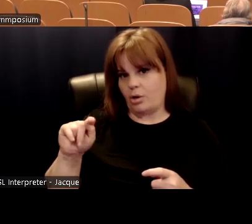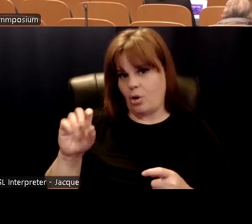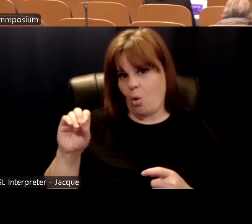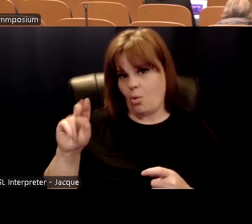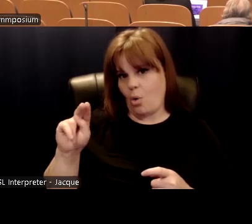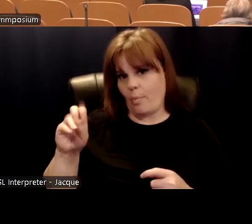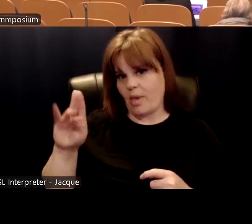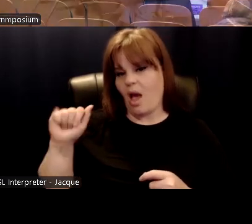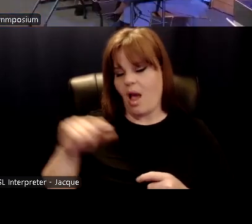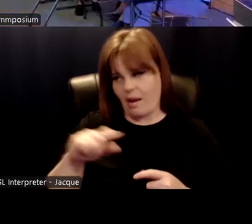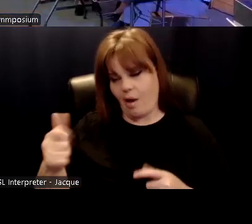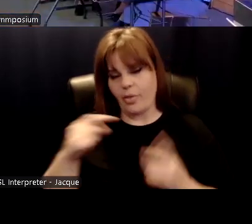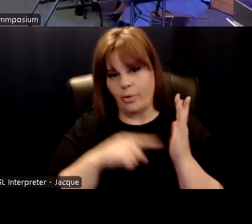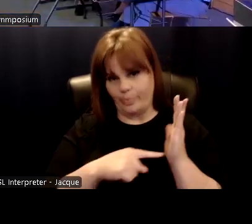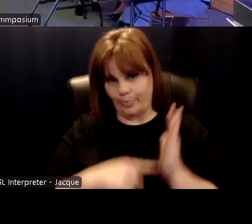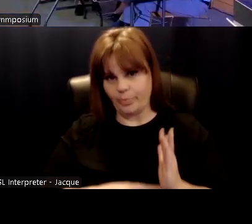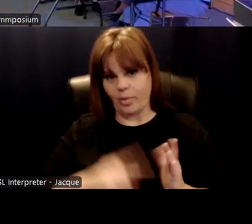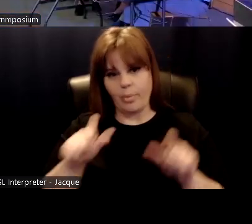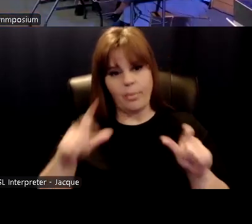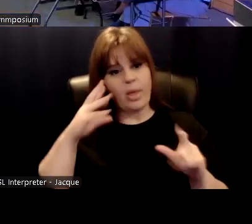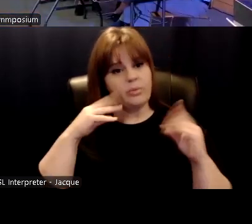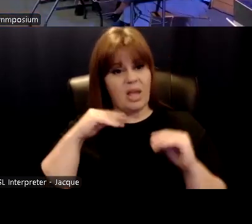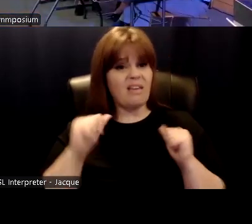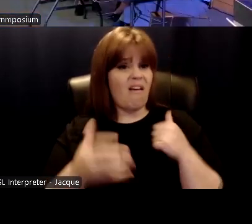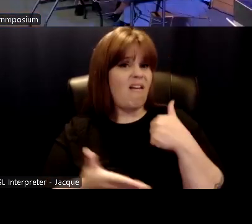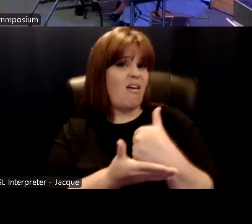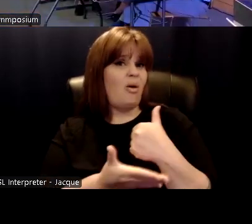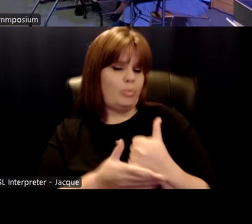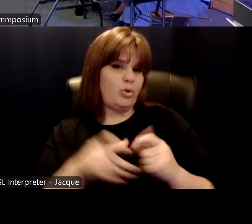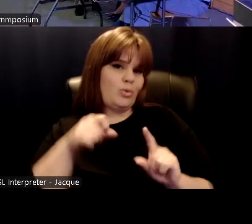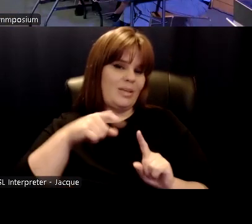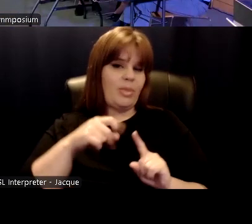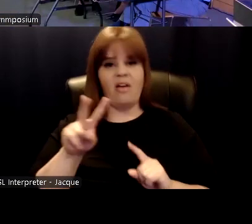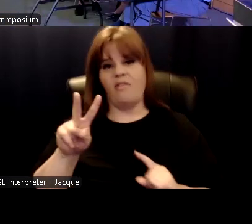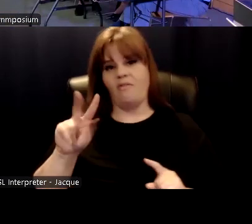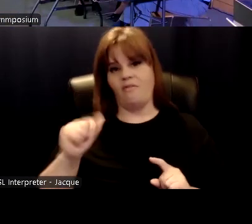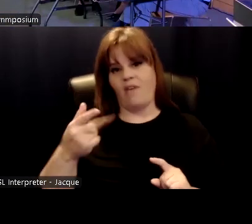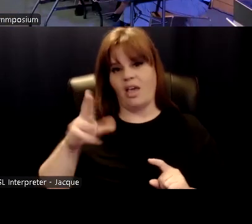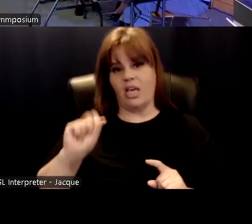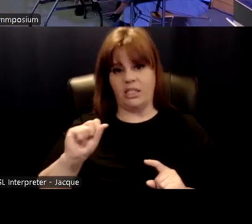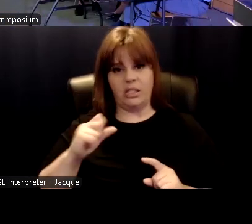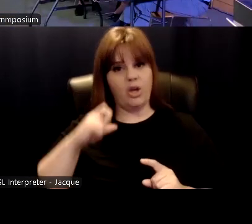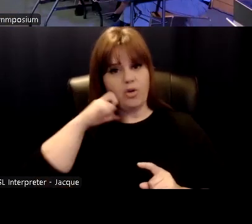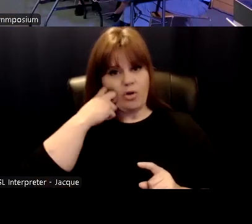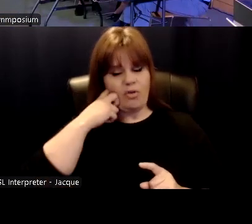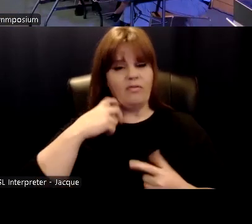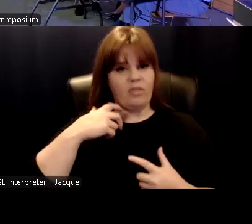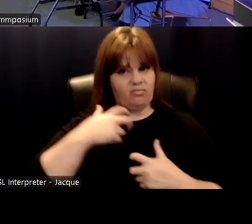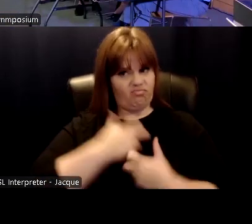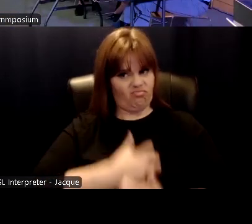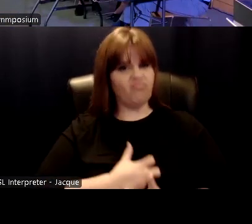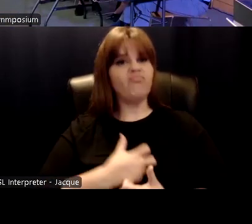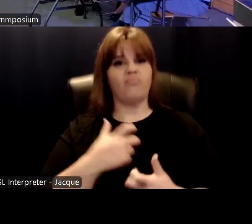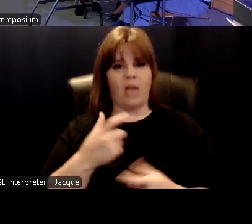people are experiencing, that it can help to stimulate the vagus nerve and really help to regulate your